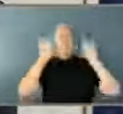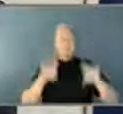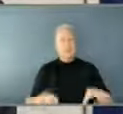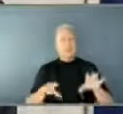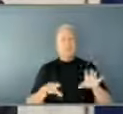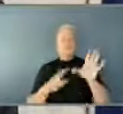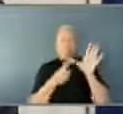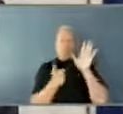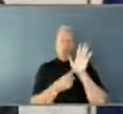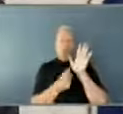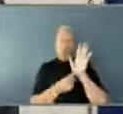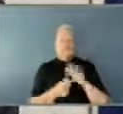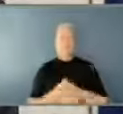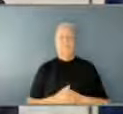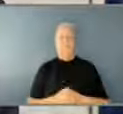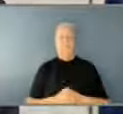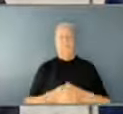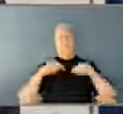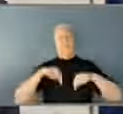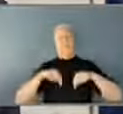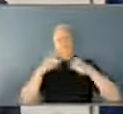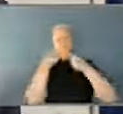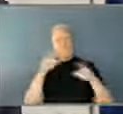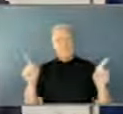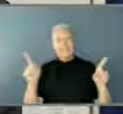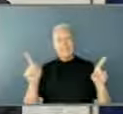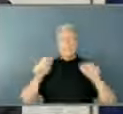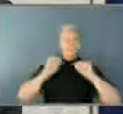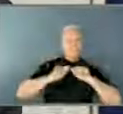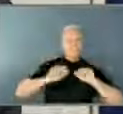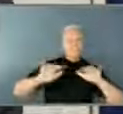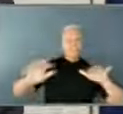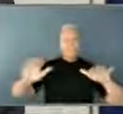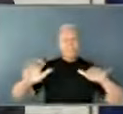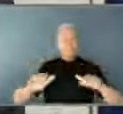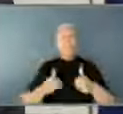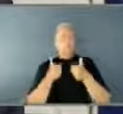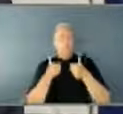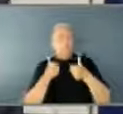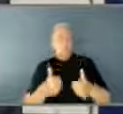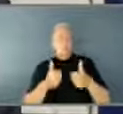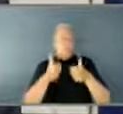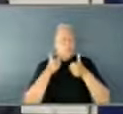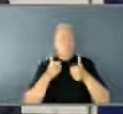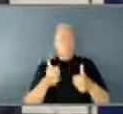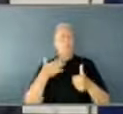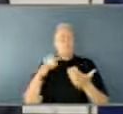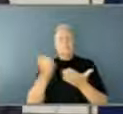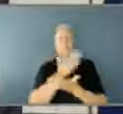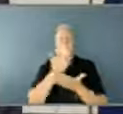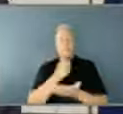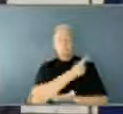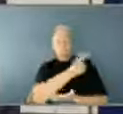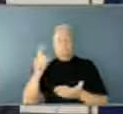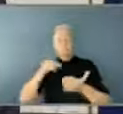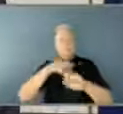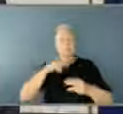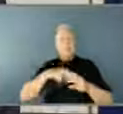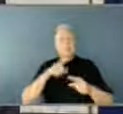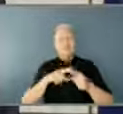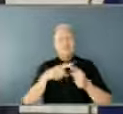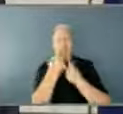in the vaccine rollout and in building on that work that Australians have done of keeping each other safe. They've done an amazing job, but the